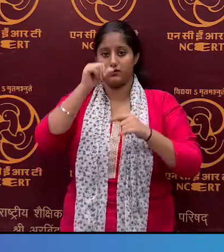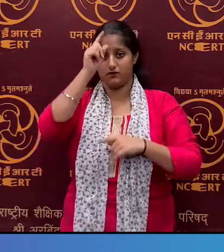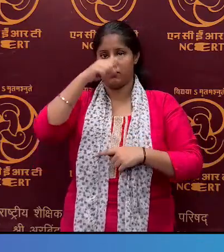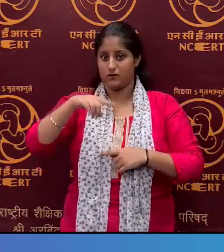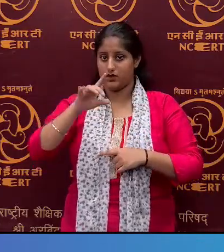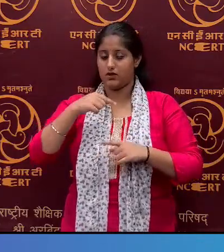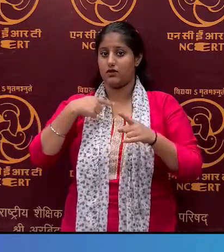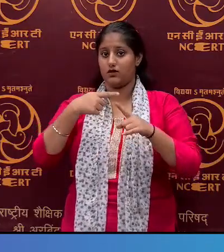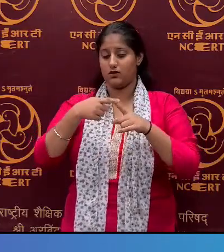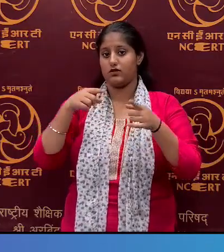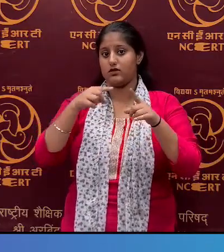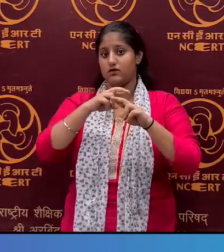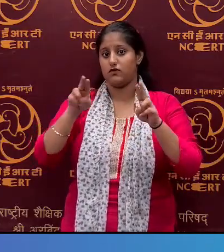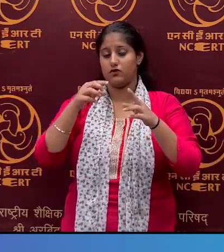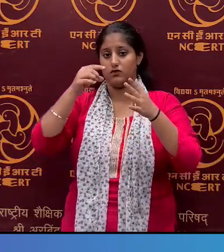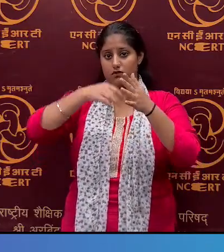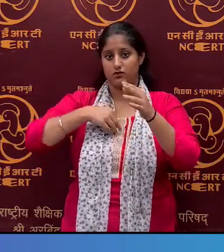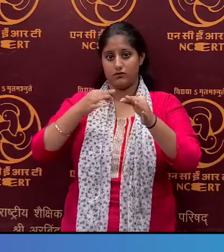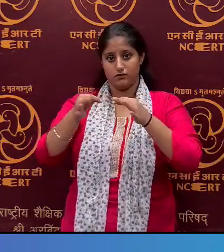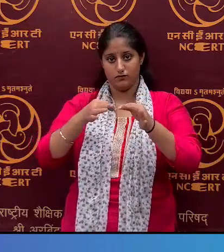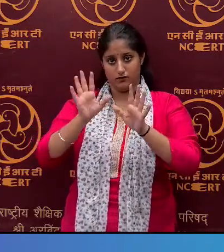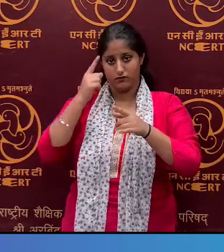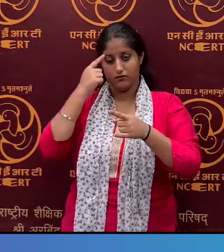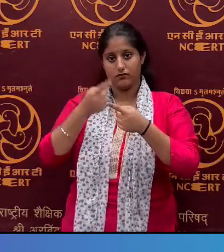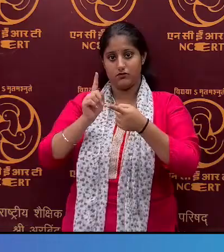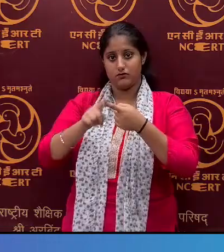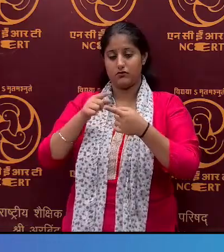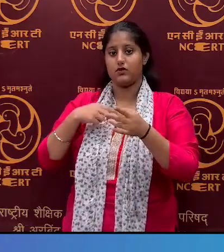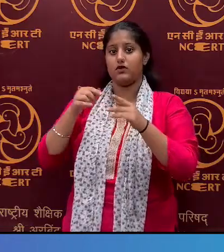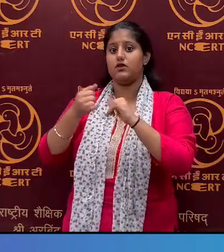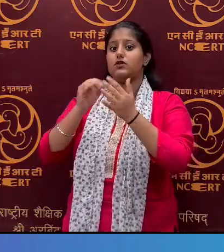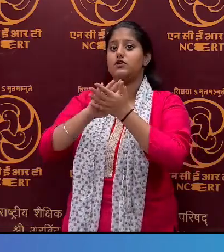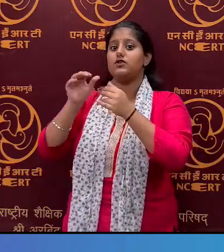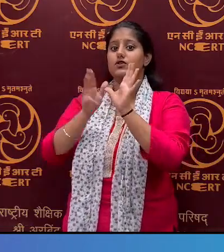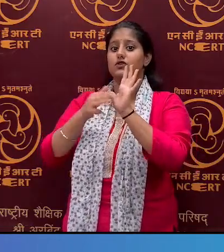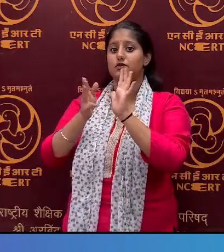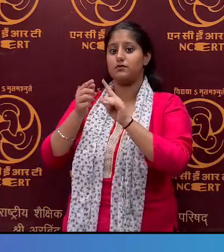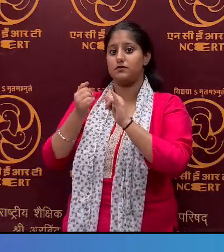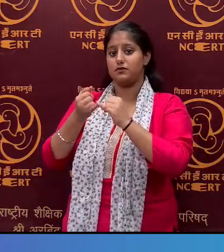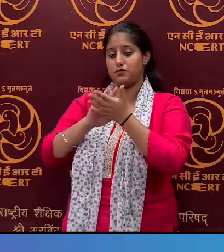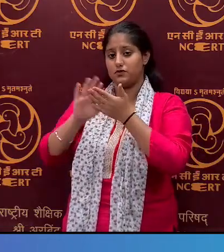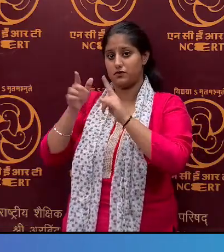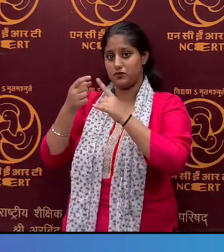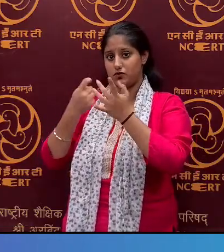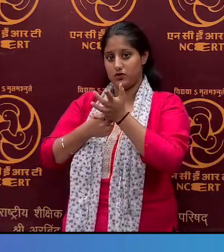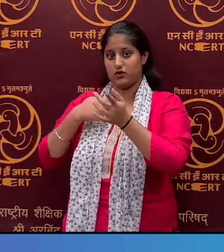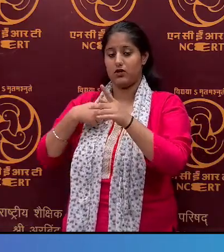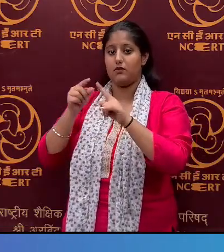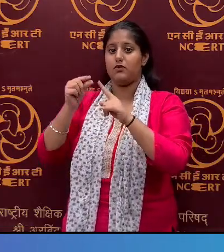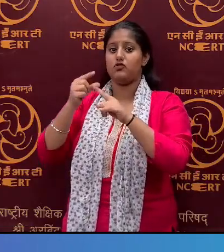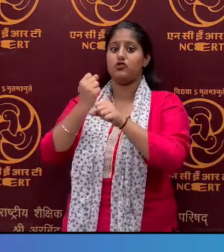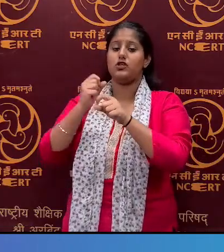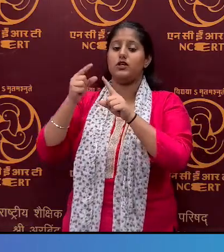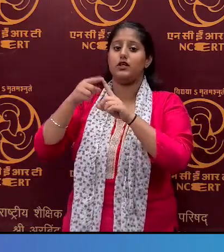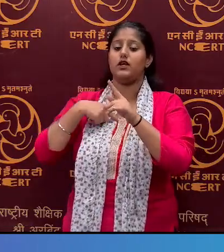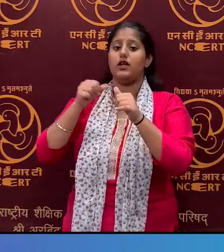this topic to you in the studio, I'm having Shamsher Ansari, who is PGT Economics at Air